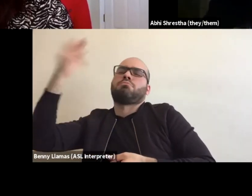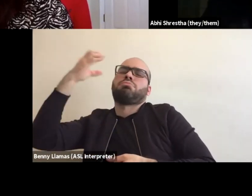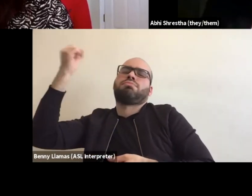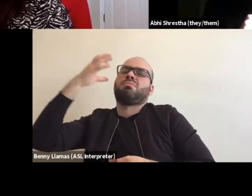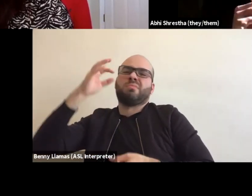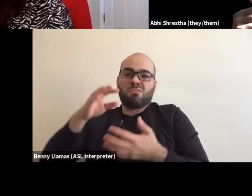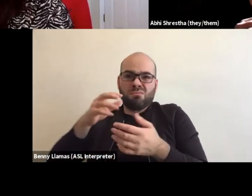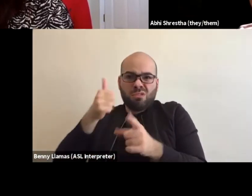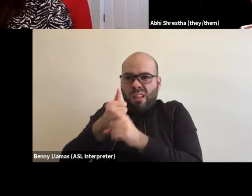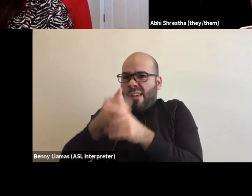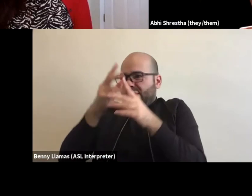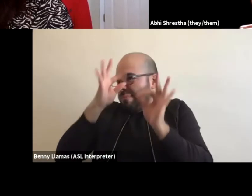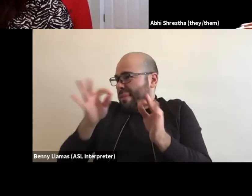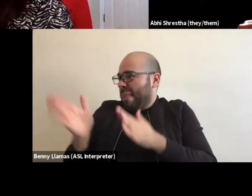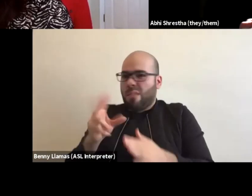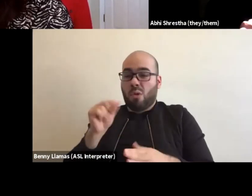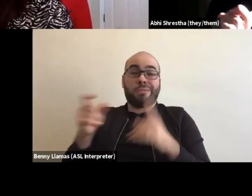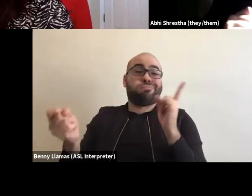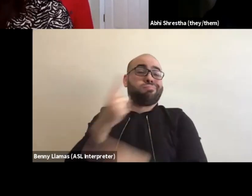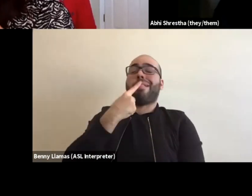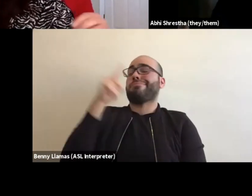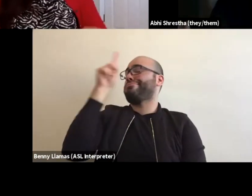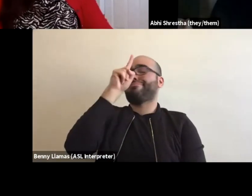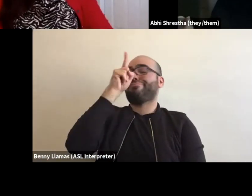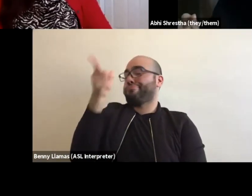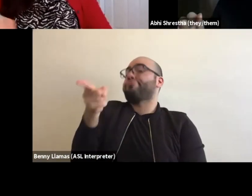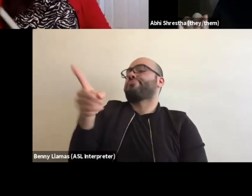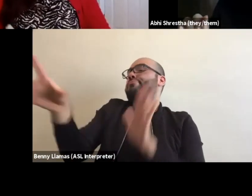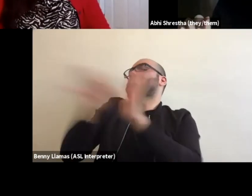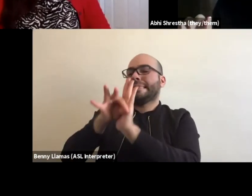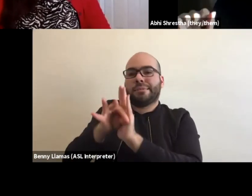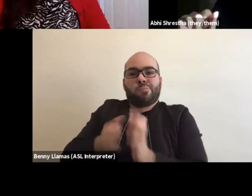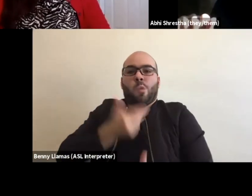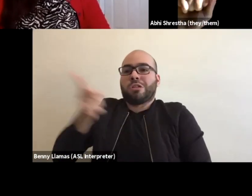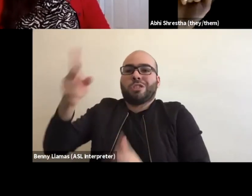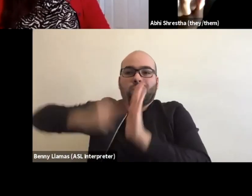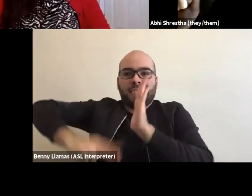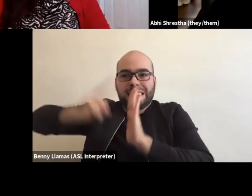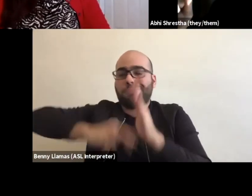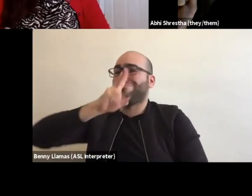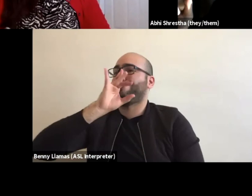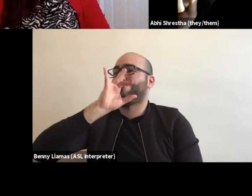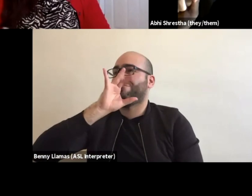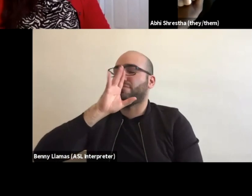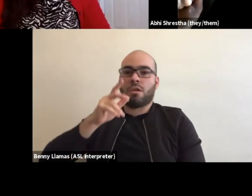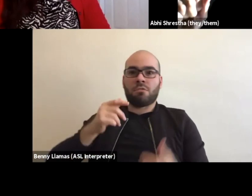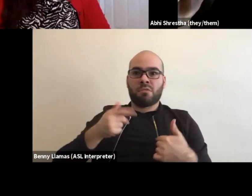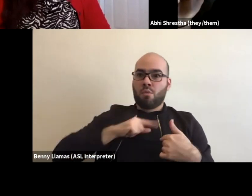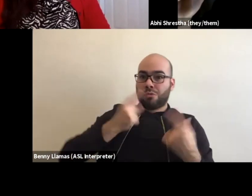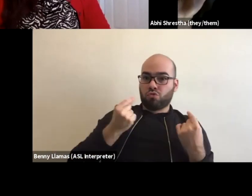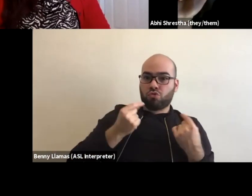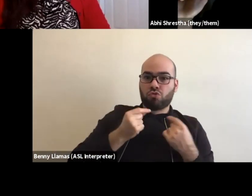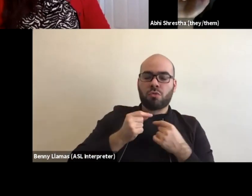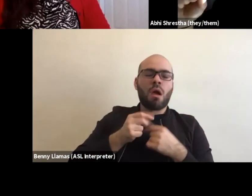else. So we were responding to the stimulus, but we were writing with our eyes closed. And she was like, I do this sometimes just for